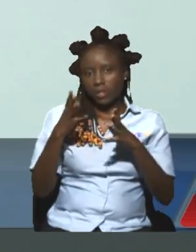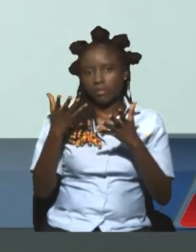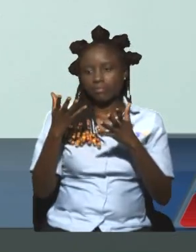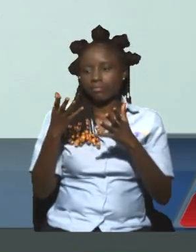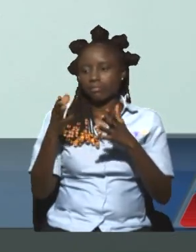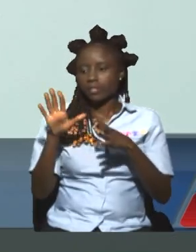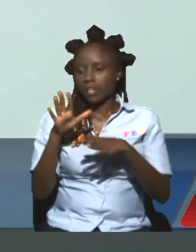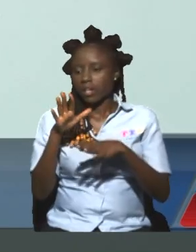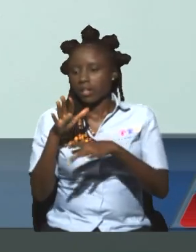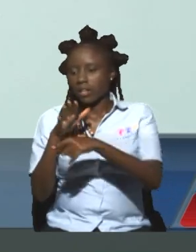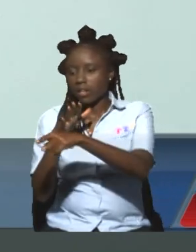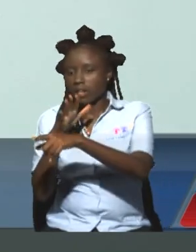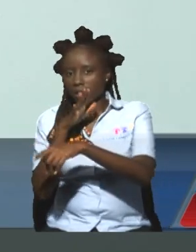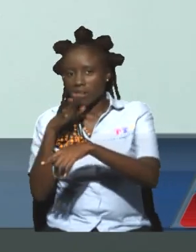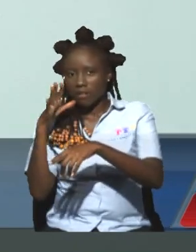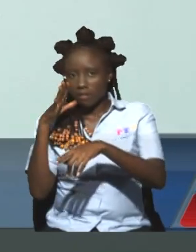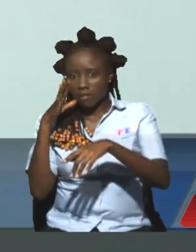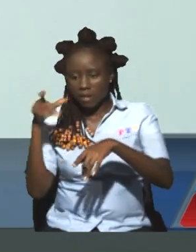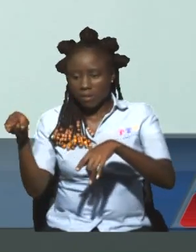at Belmont.